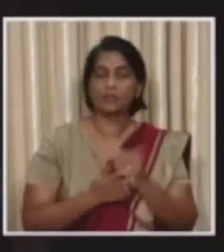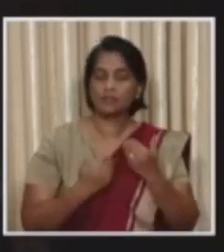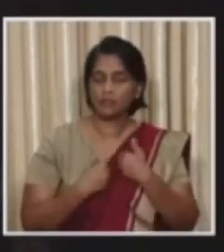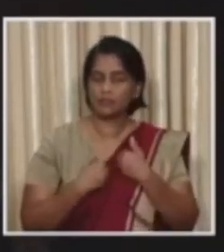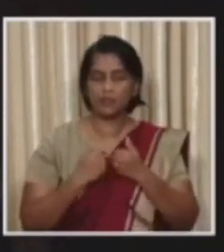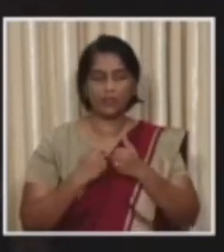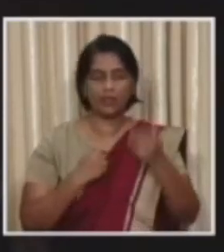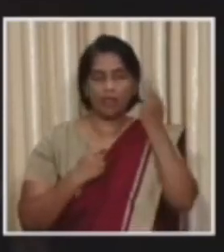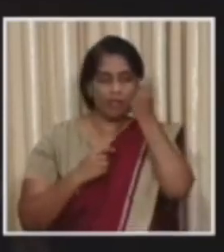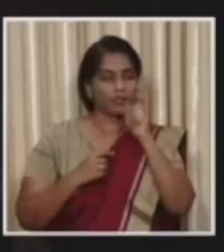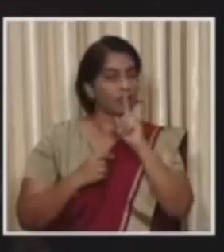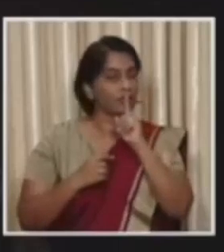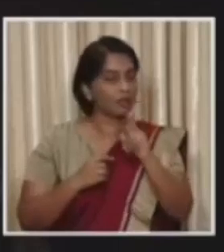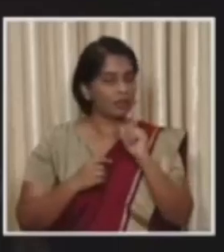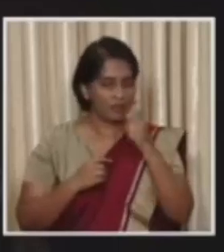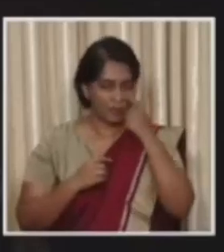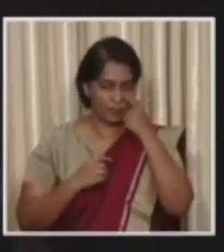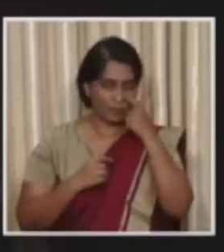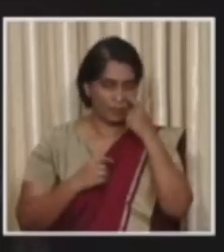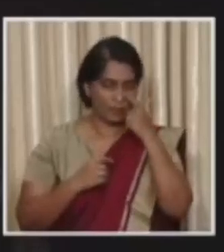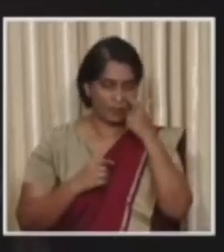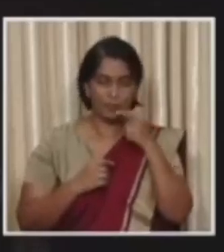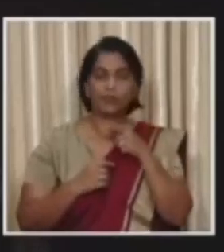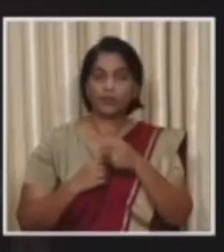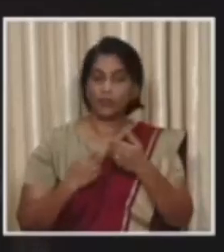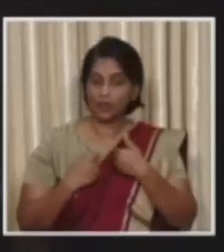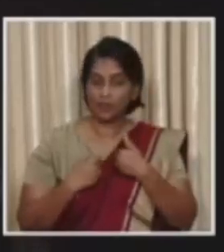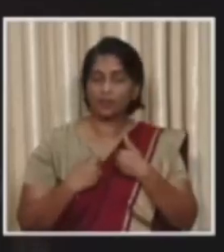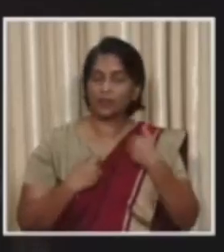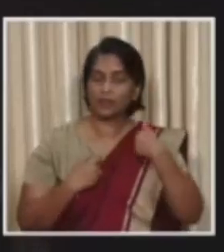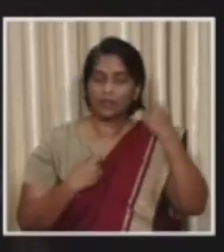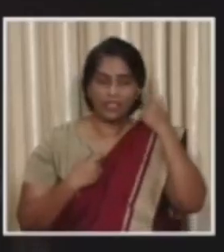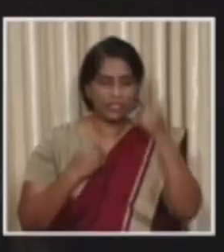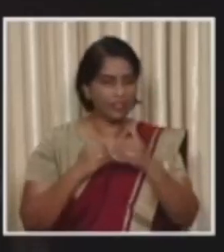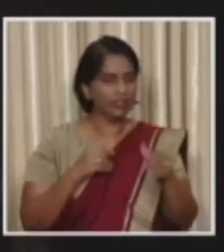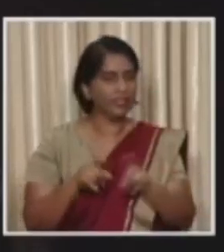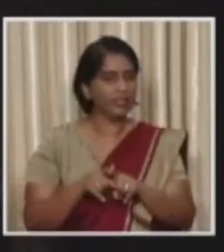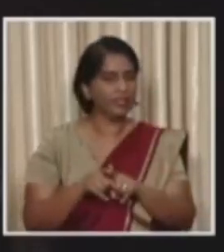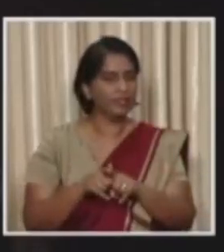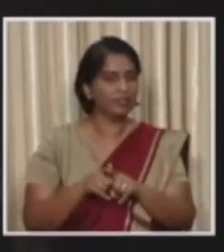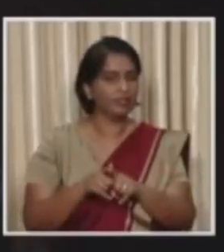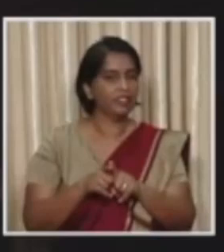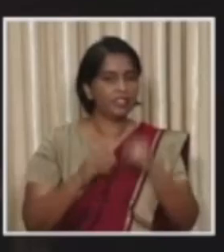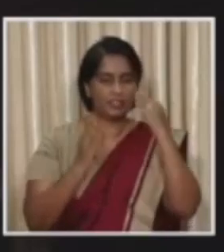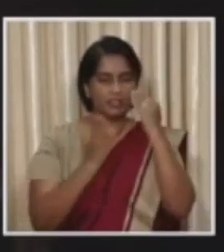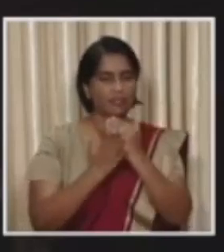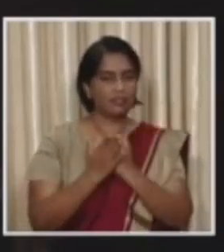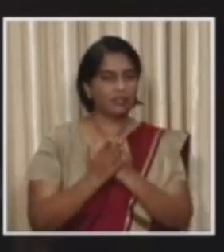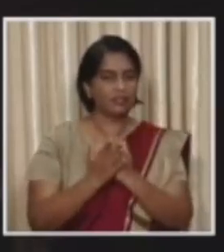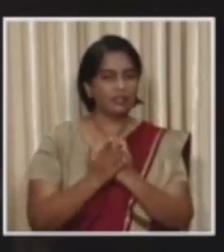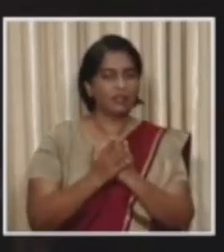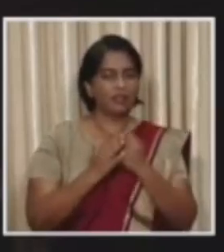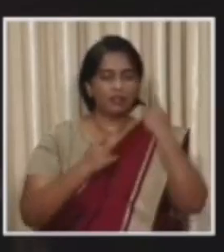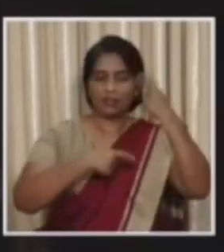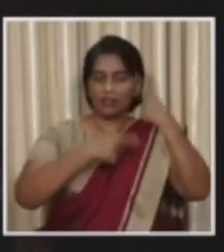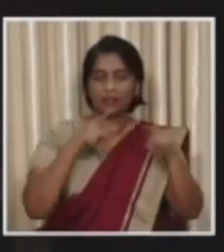things? I think it is better for us to stop here and ask those prevailing and important questions. Otherwise, we may